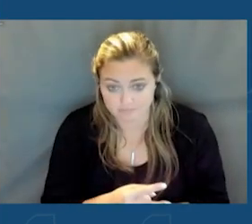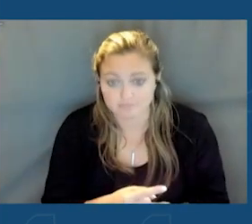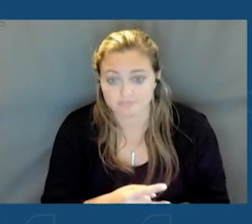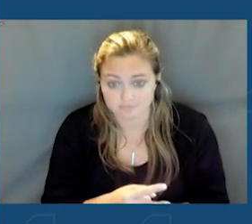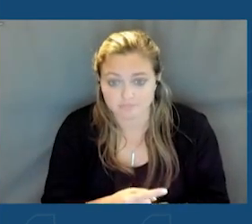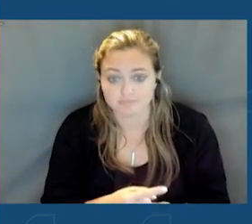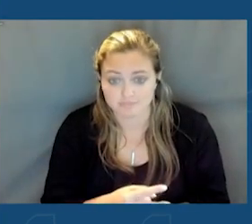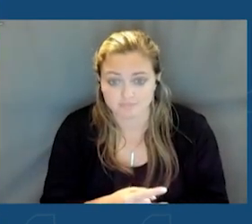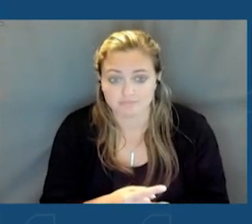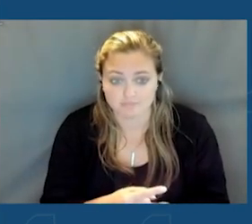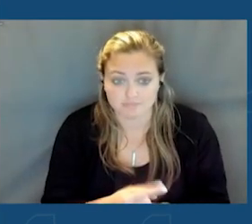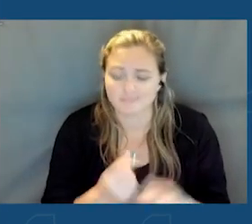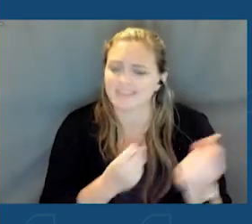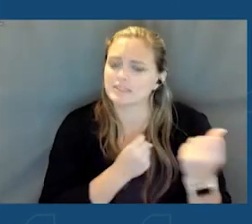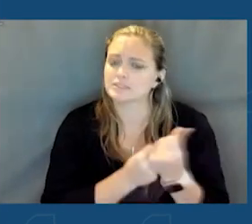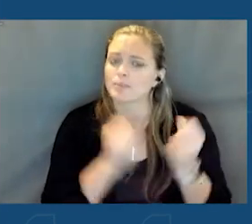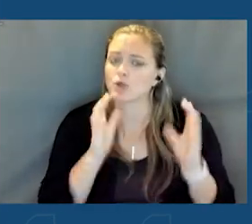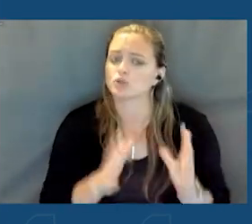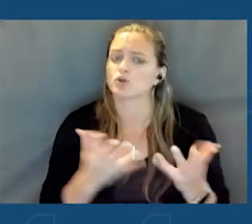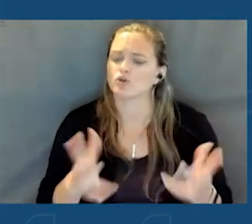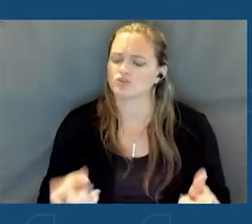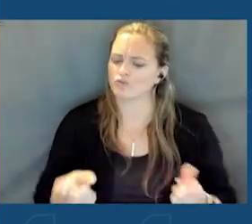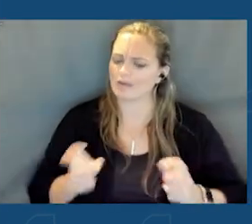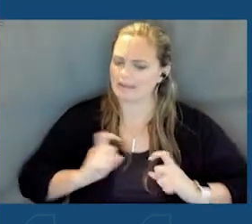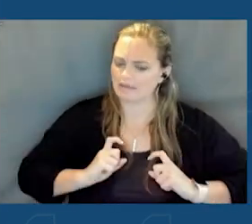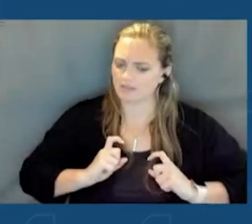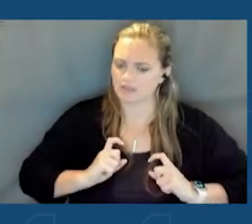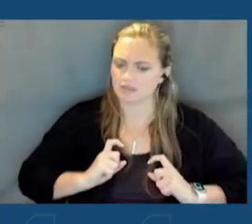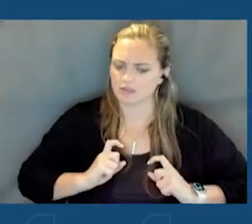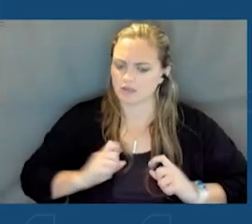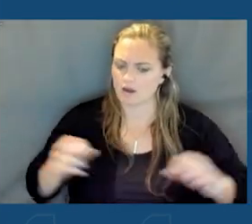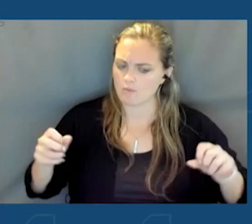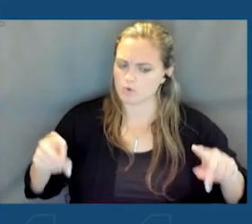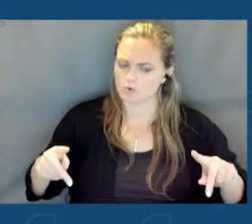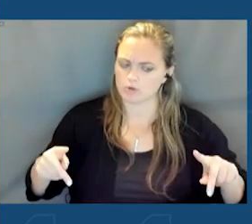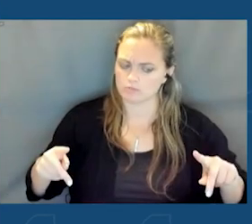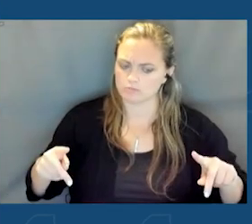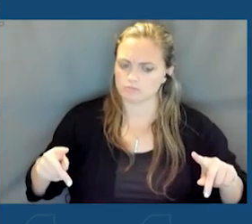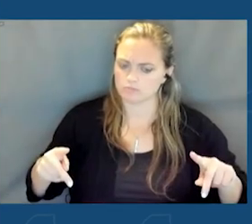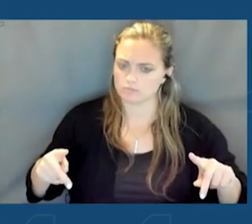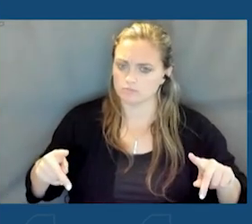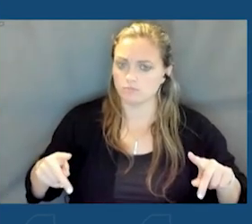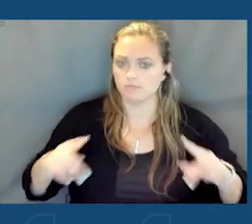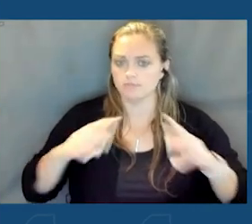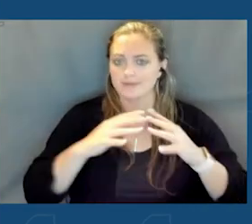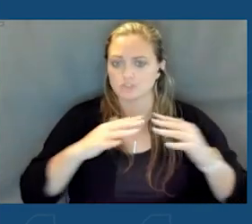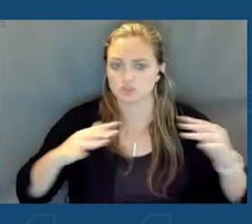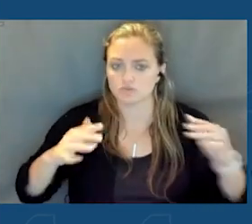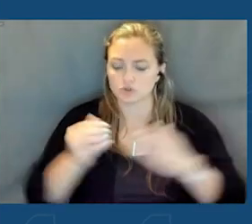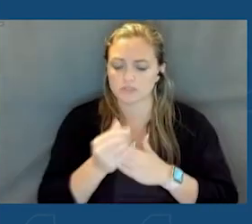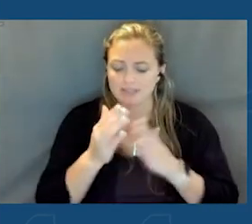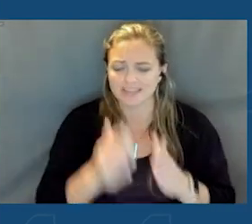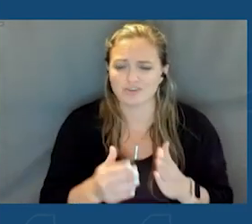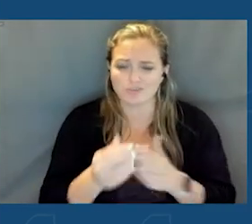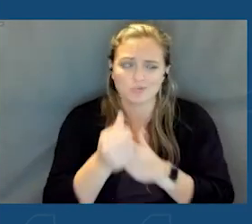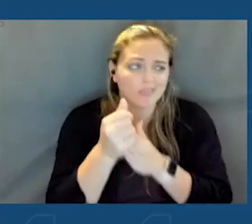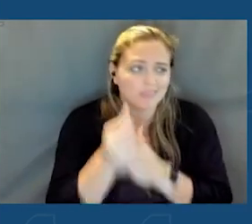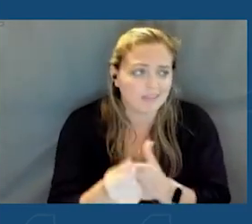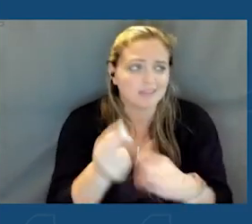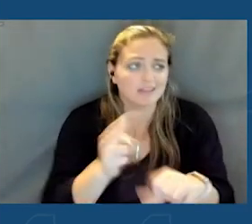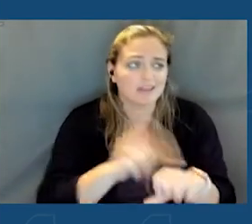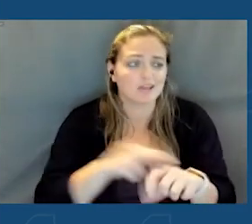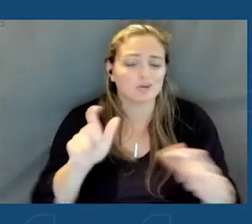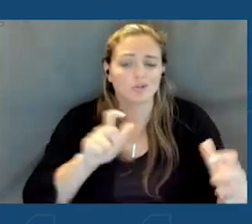The sponsors have also given me an opportunity as a diverse leader to lead the nation's largest